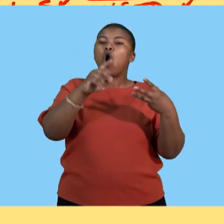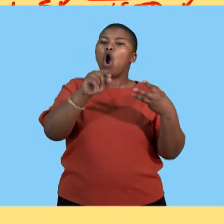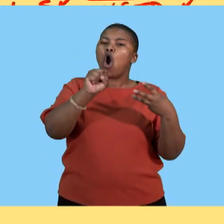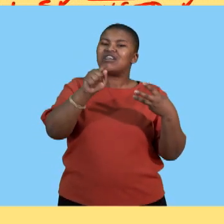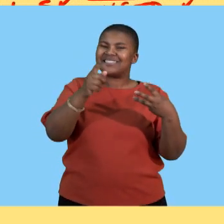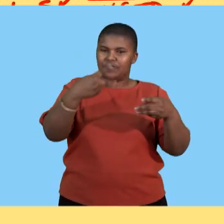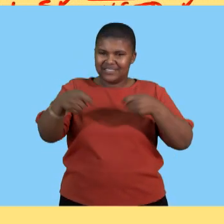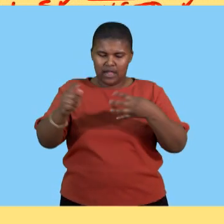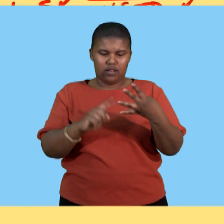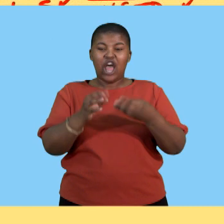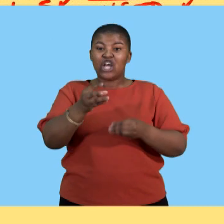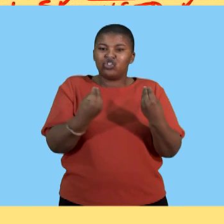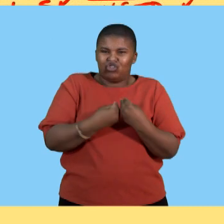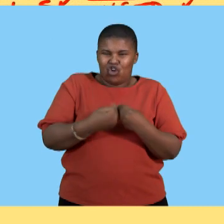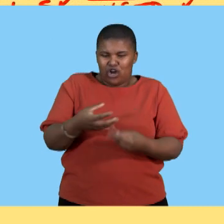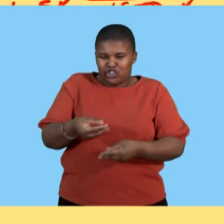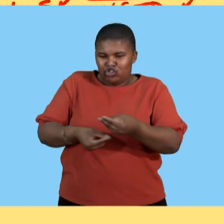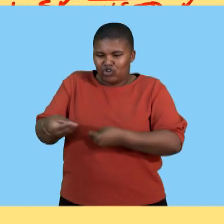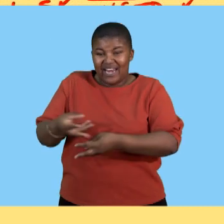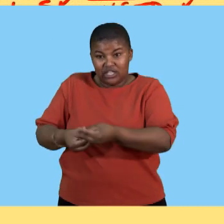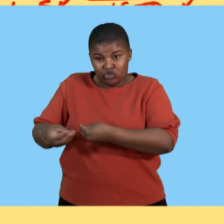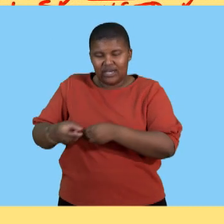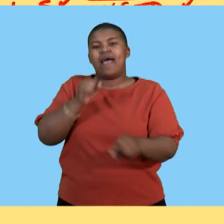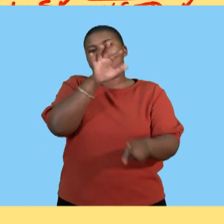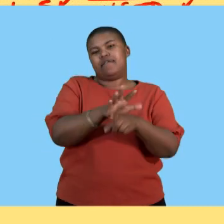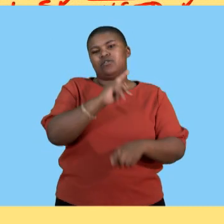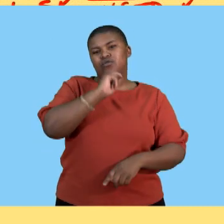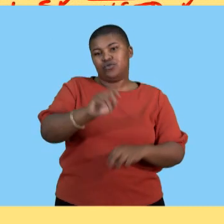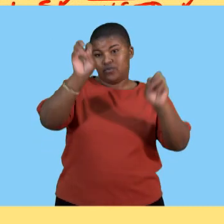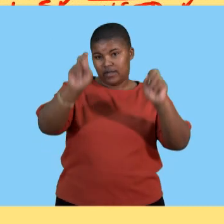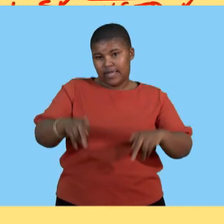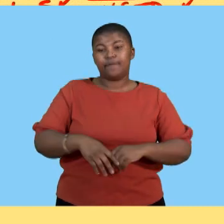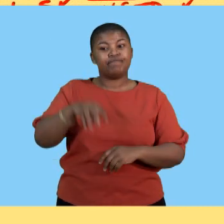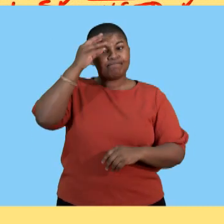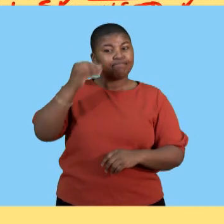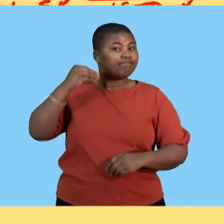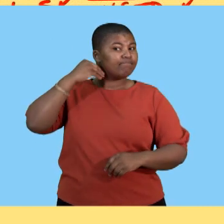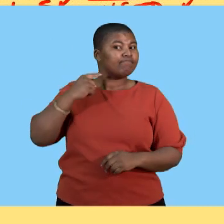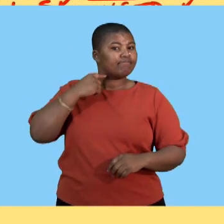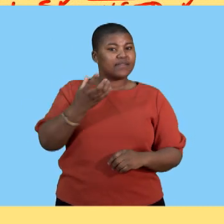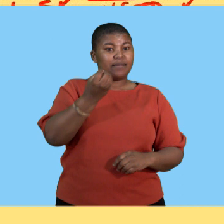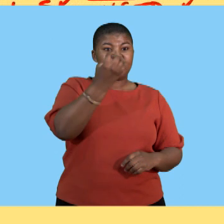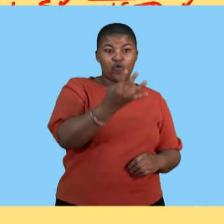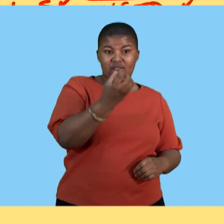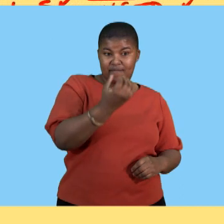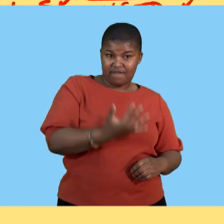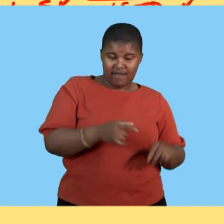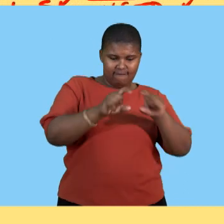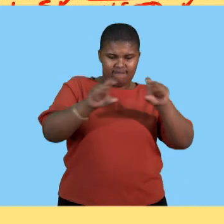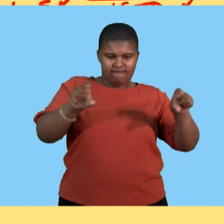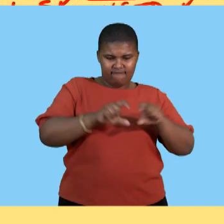when we are looking at it from the statement of comprehensive perspective. All right? Remember, note number 4 and note number